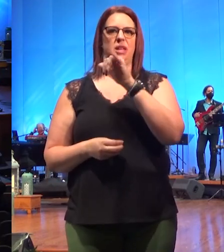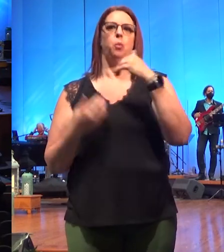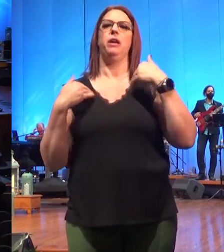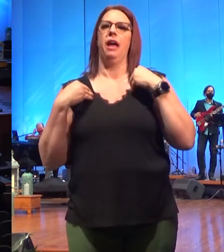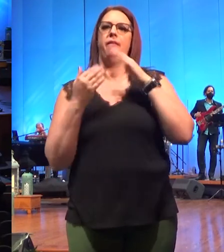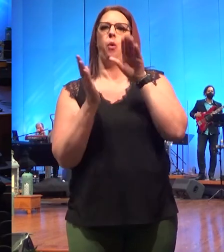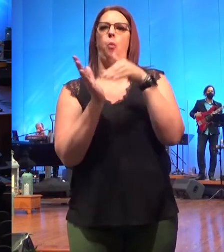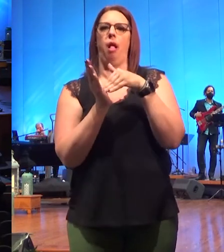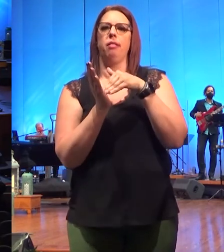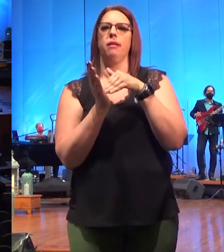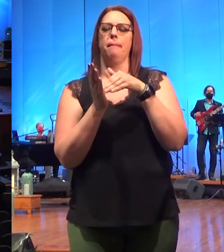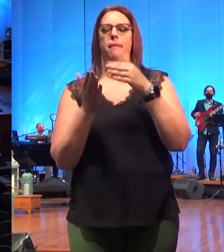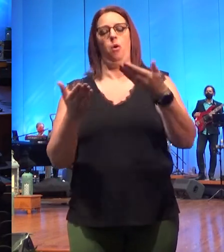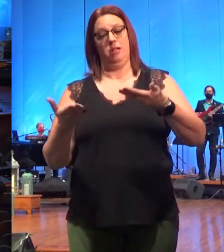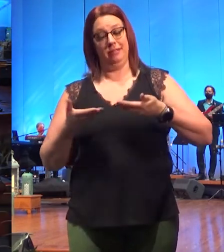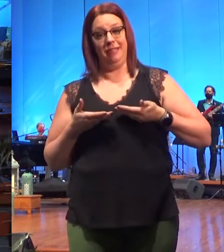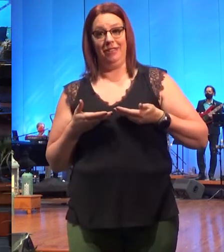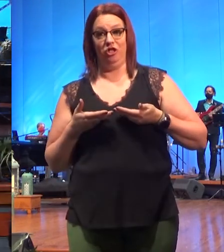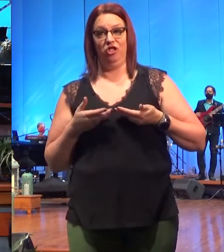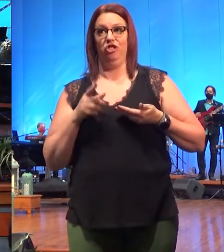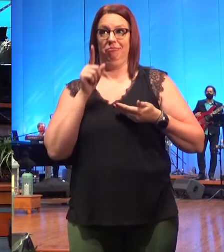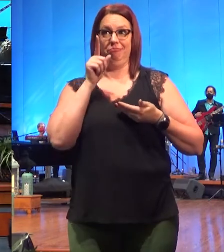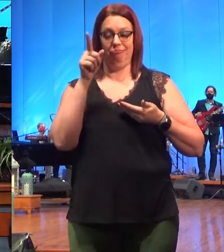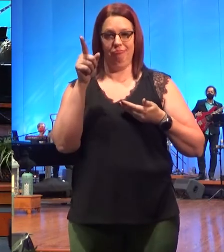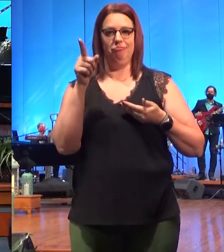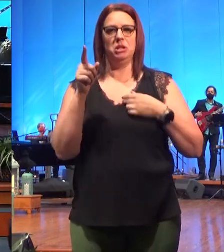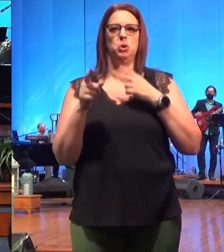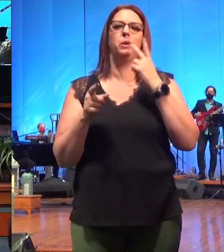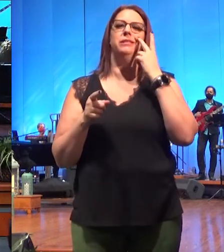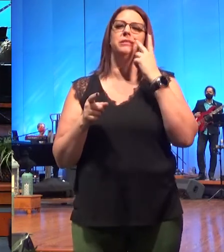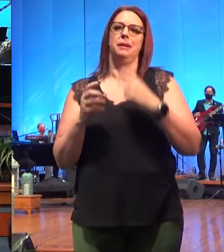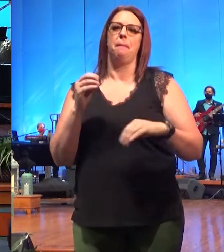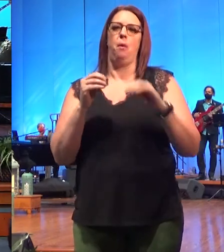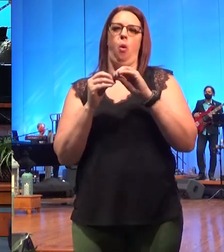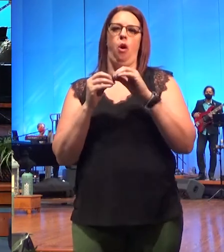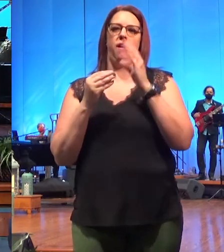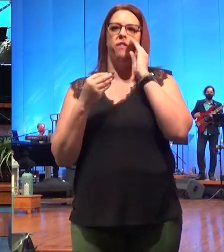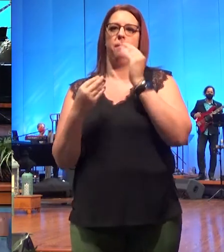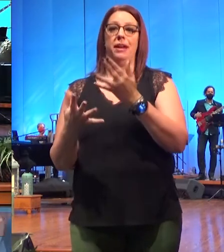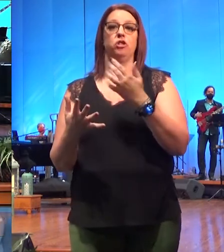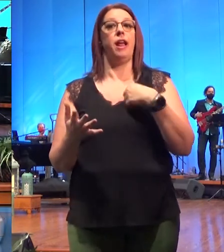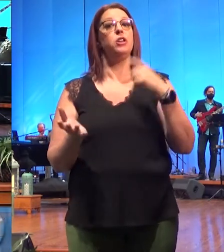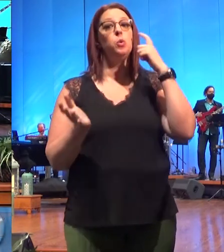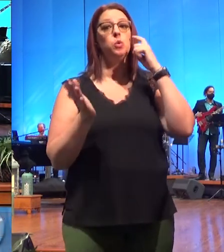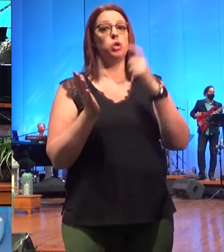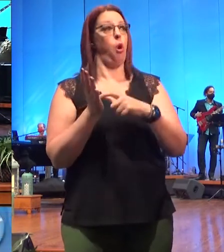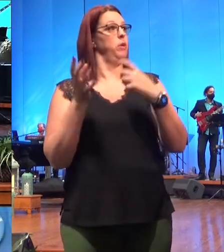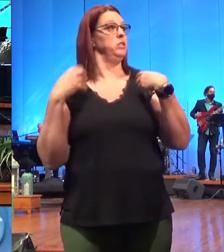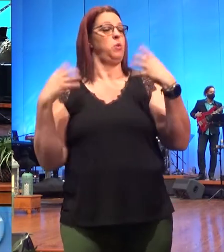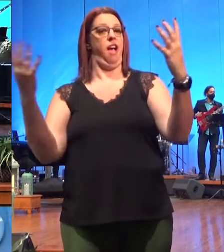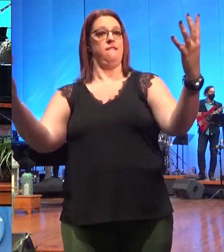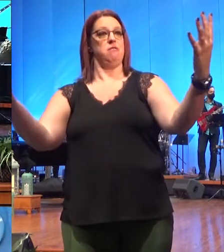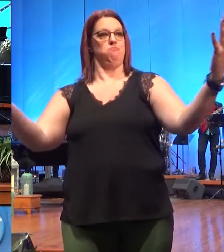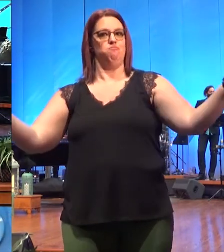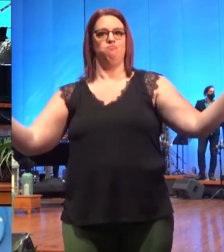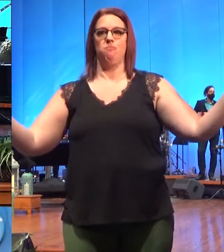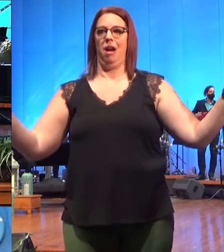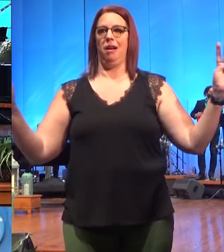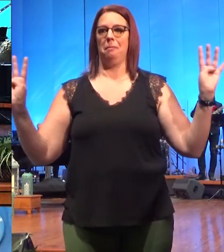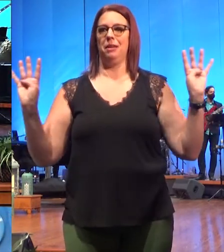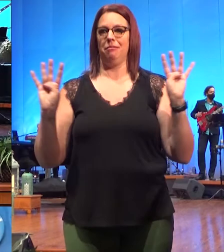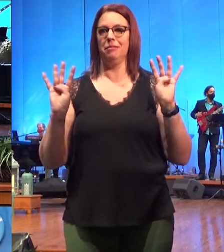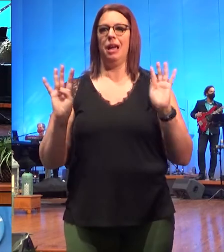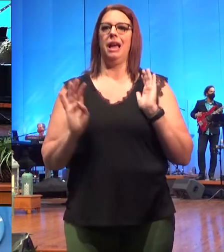can stop there for some more information. And also, you'll notice coming down the side aisles are our beloved